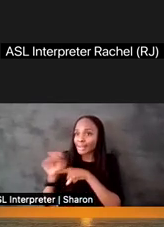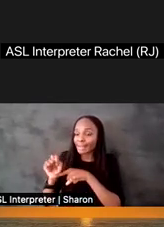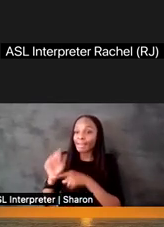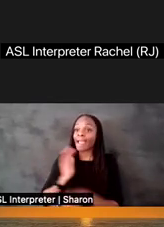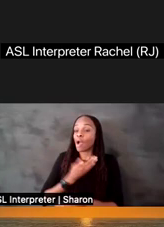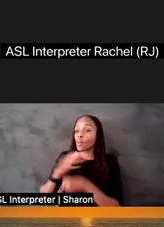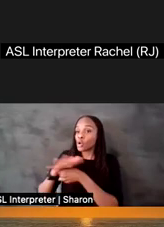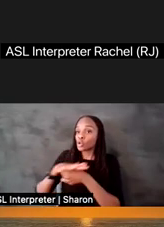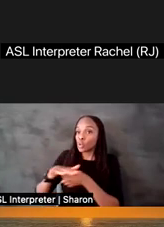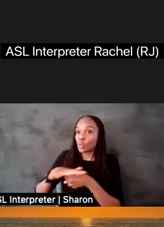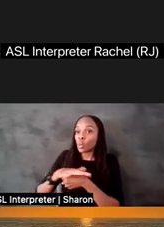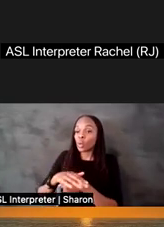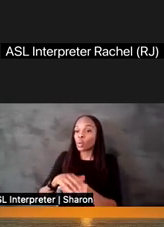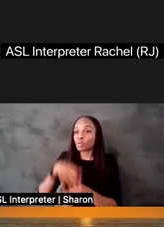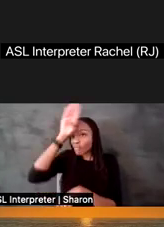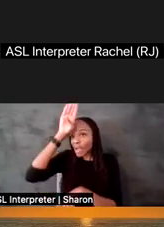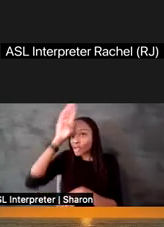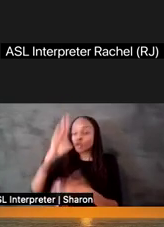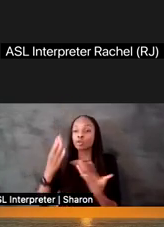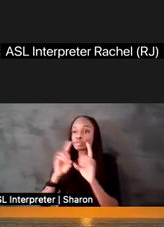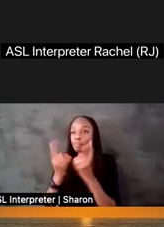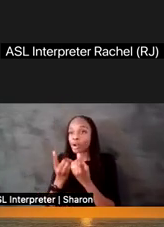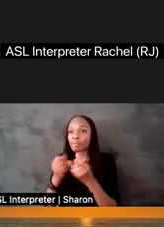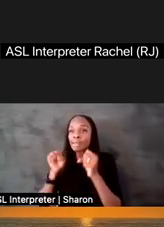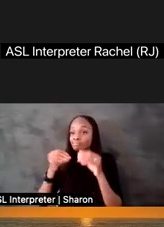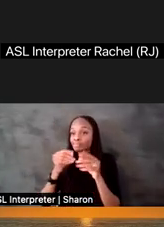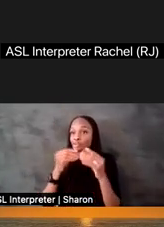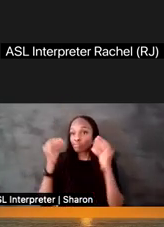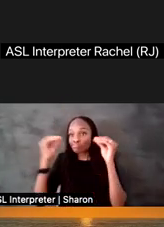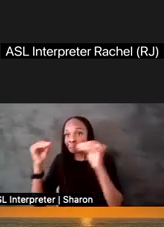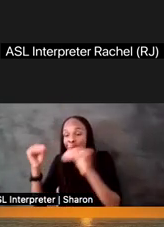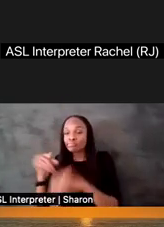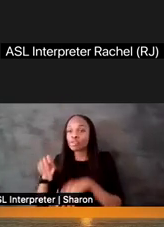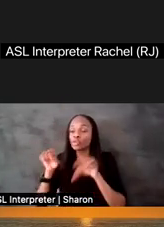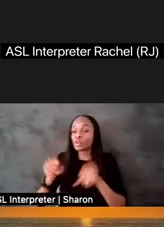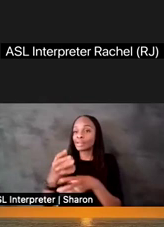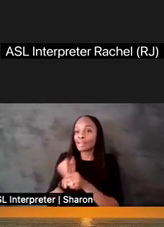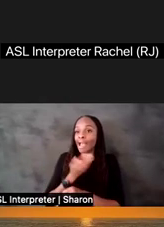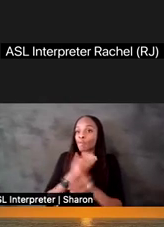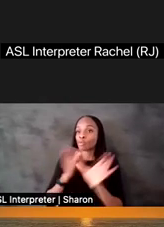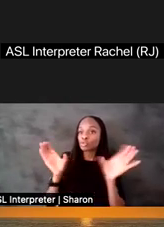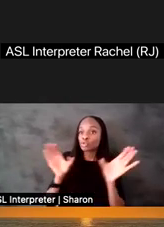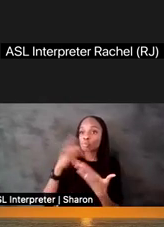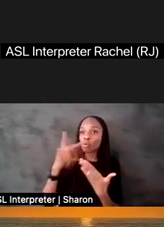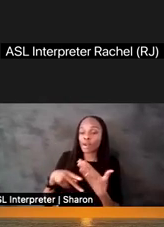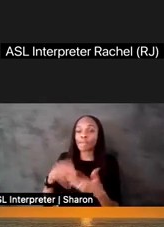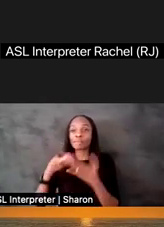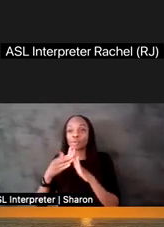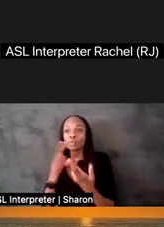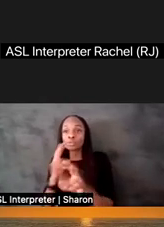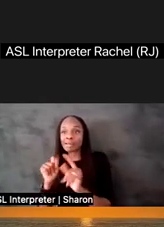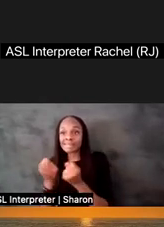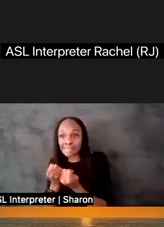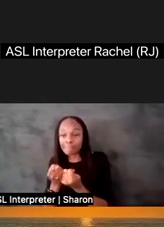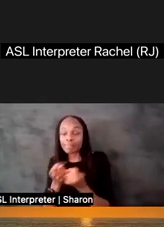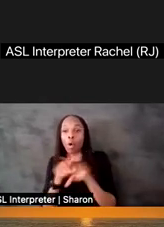departments offer training. You can get that training through our CERT programs, our community emergency response teams, where we